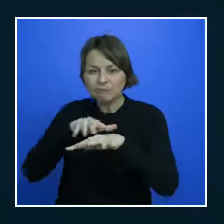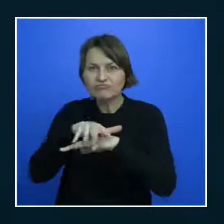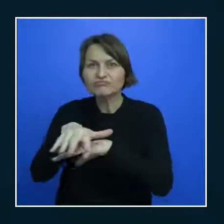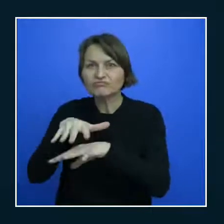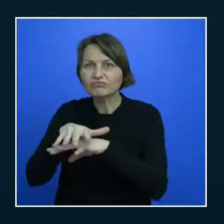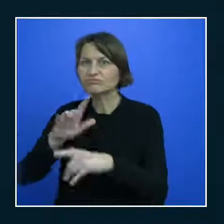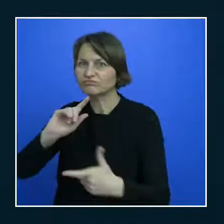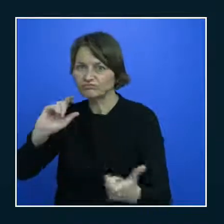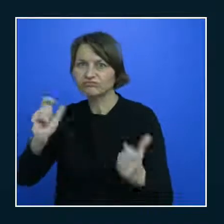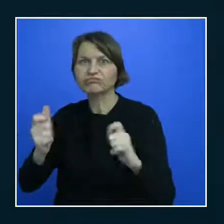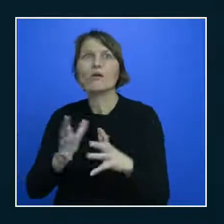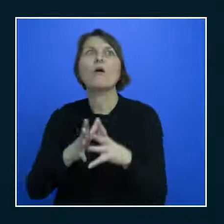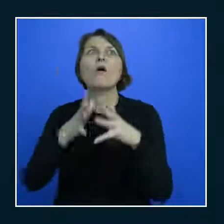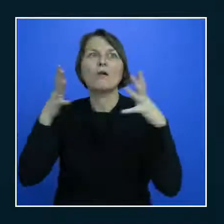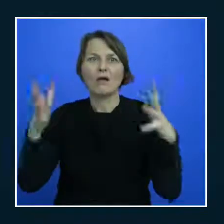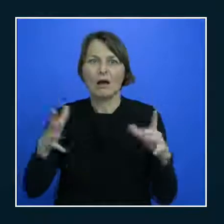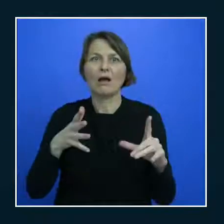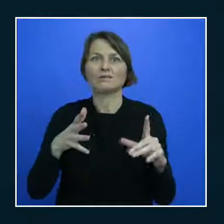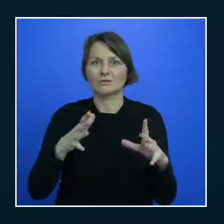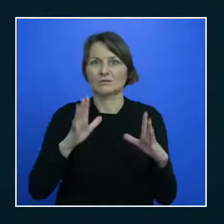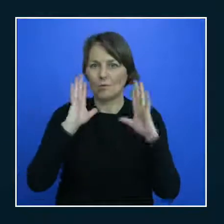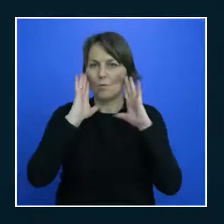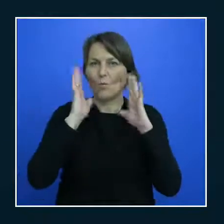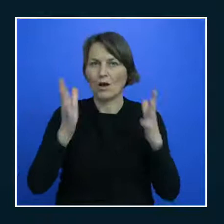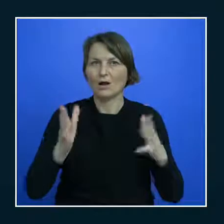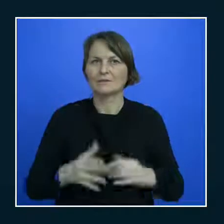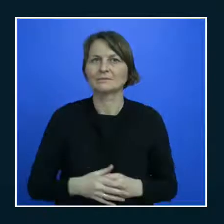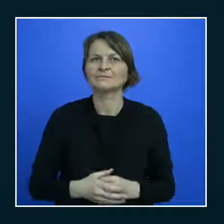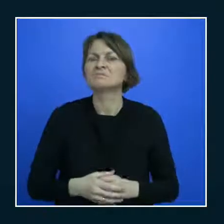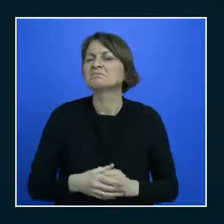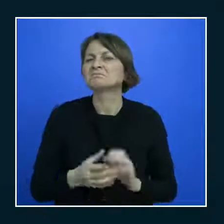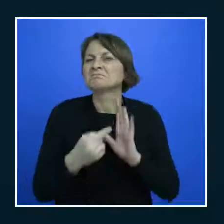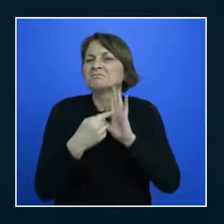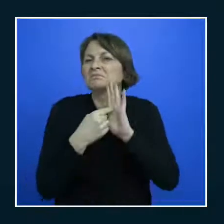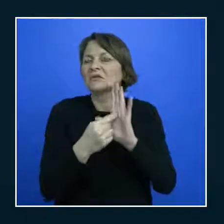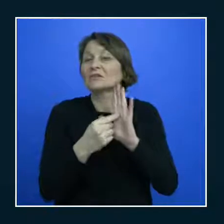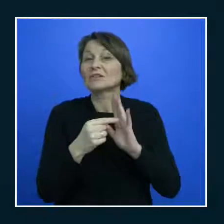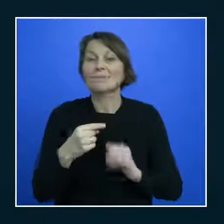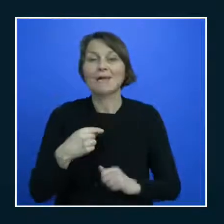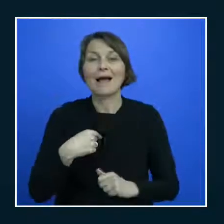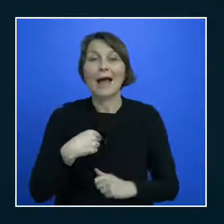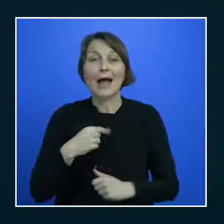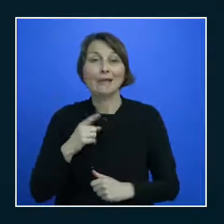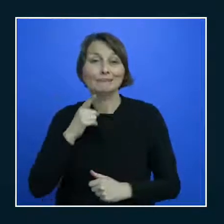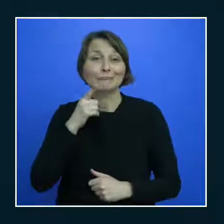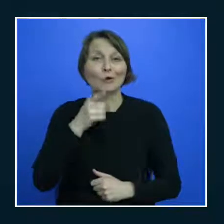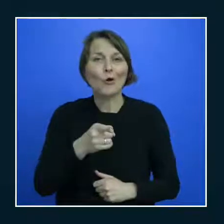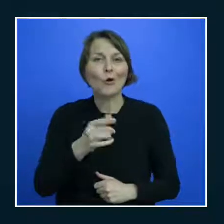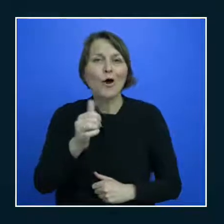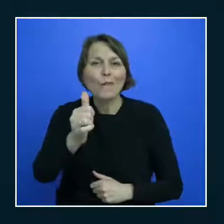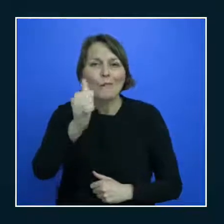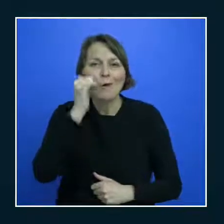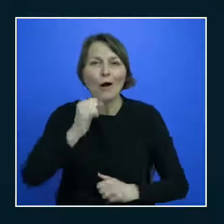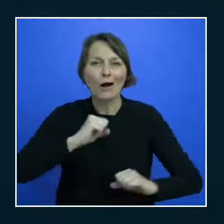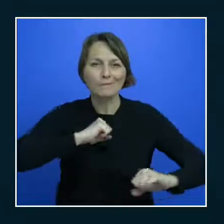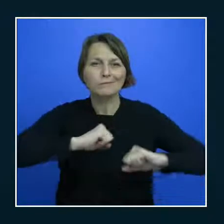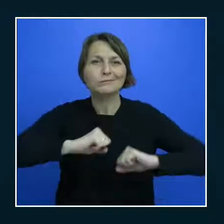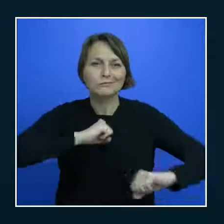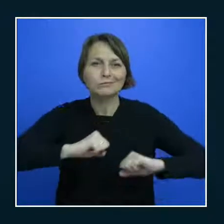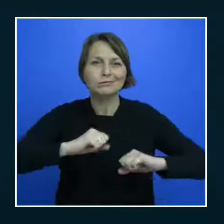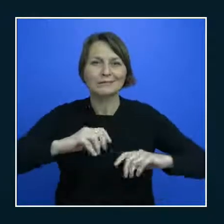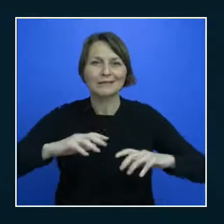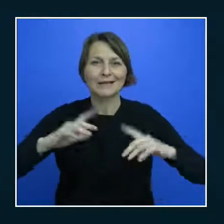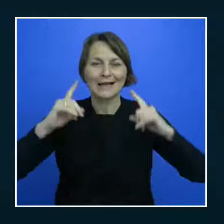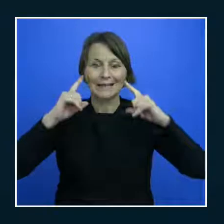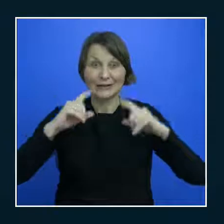things, including if you like those kinds of. I don't go to clubs, because I'm not like. Could you imagine me in a club? I'd probably hurt